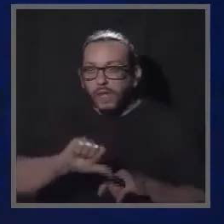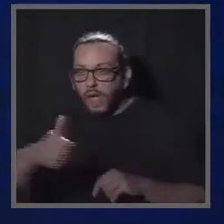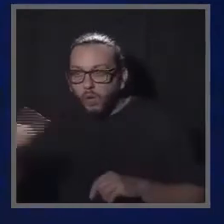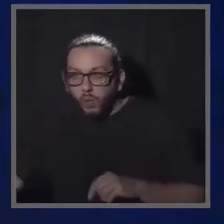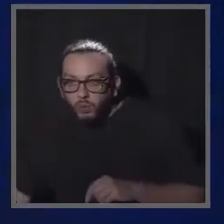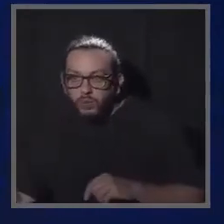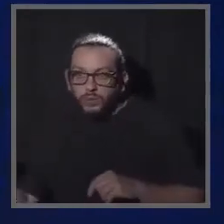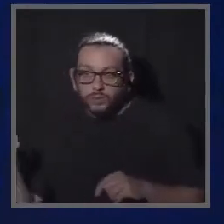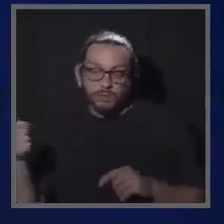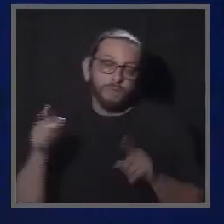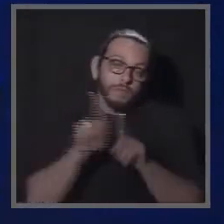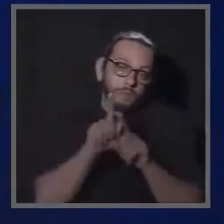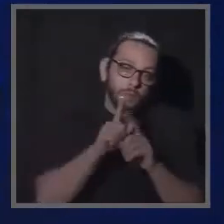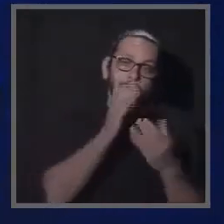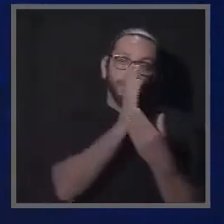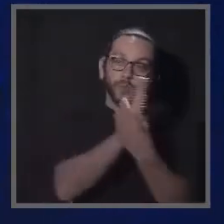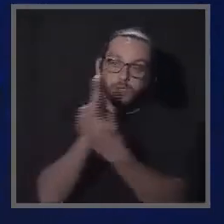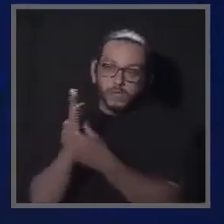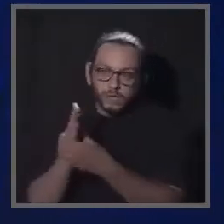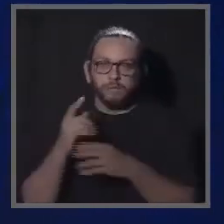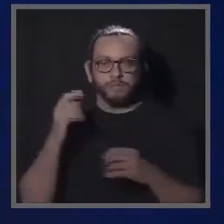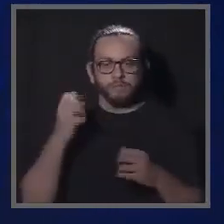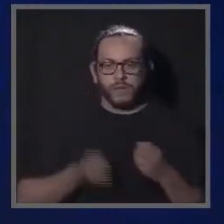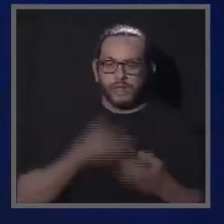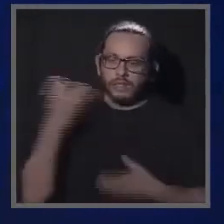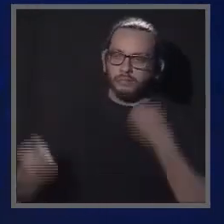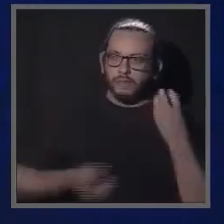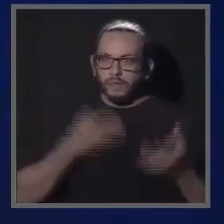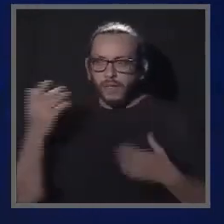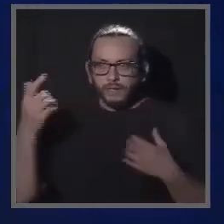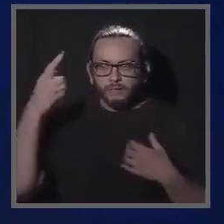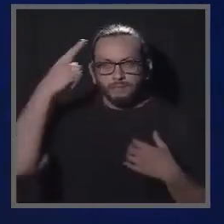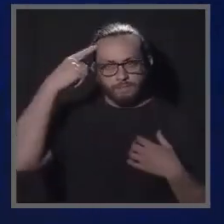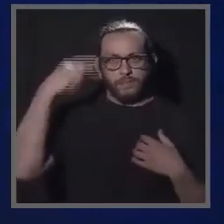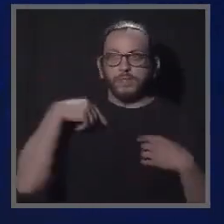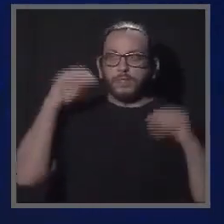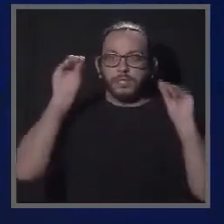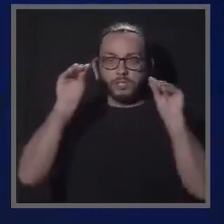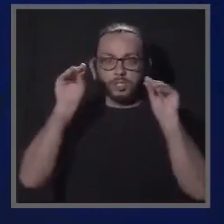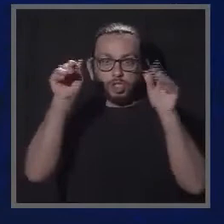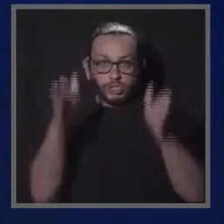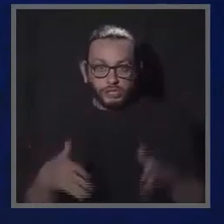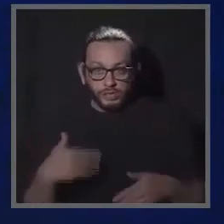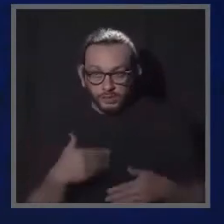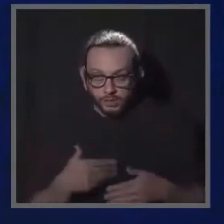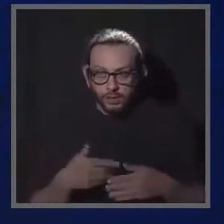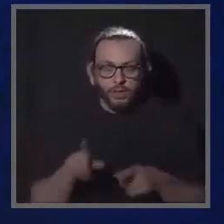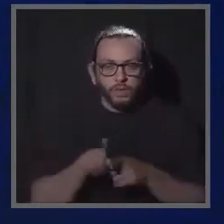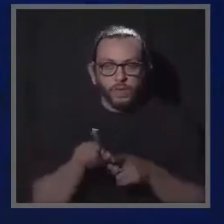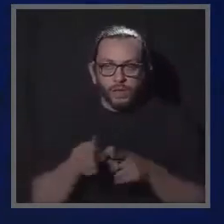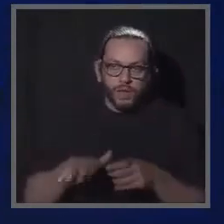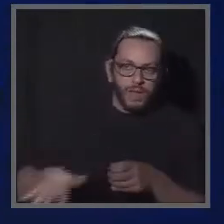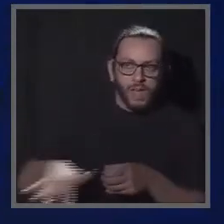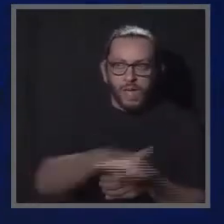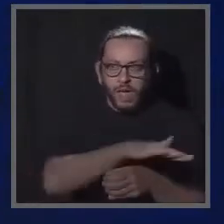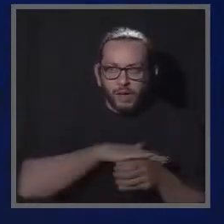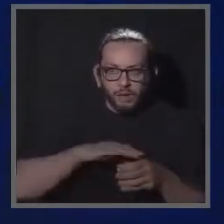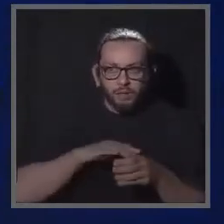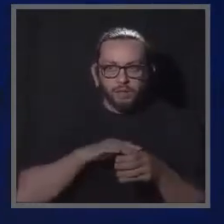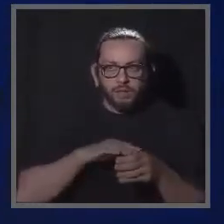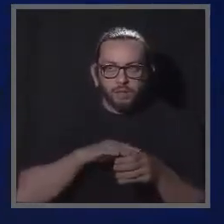a teacher in several levels of education, formal and non-formal, and more